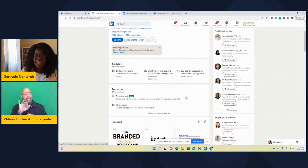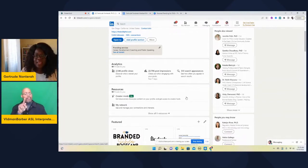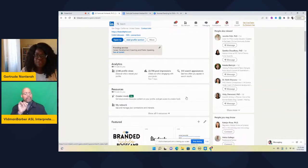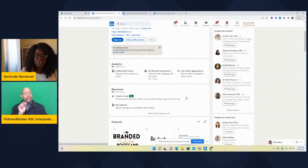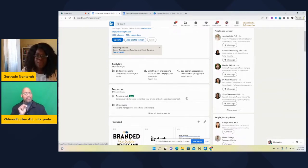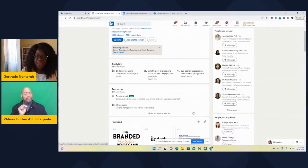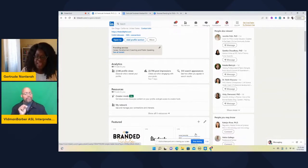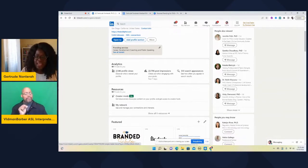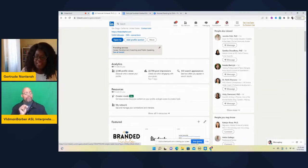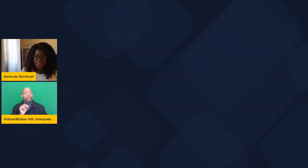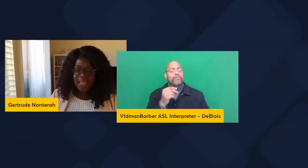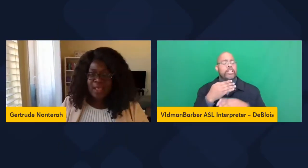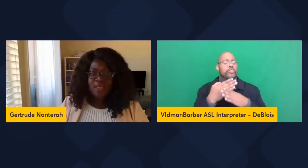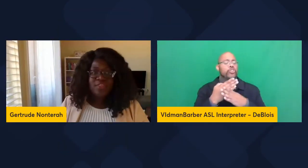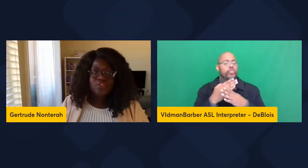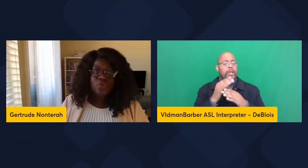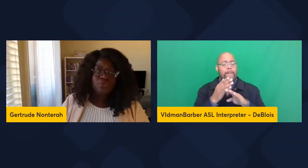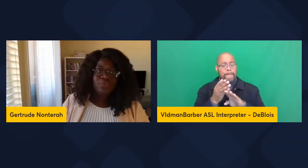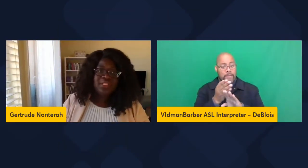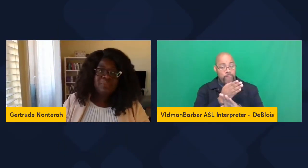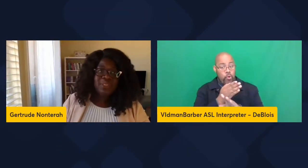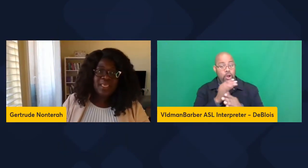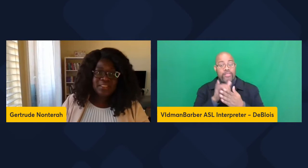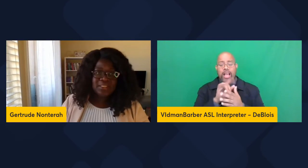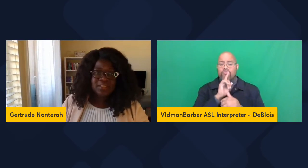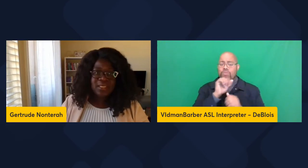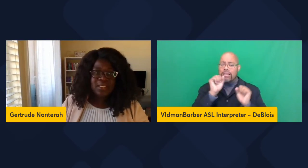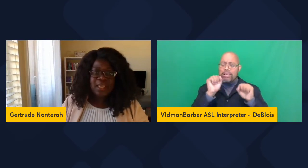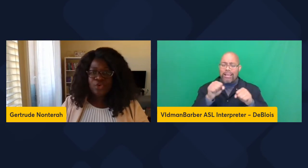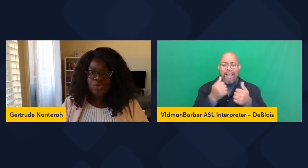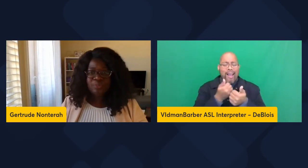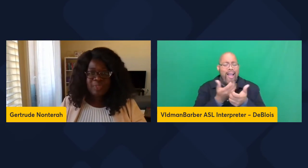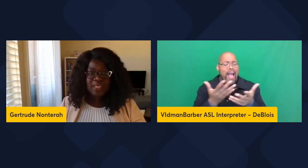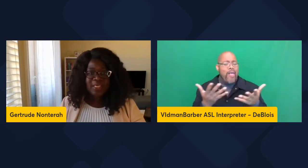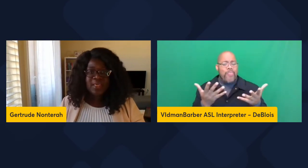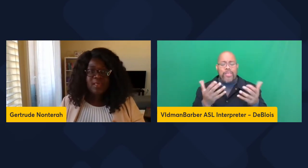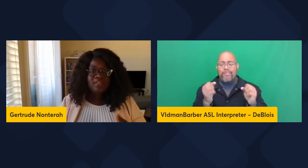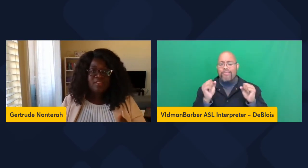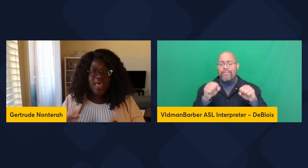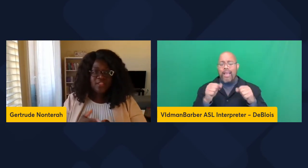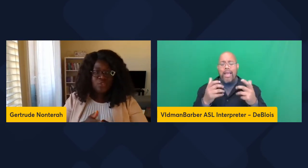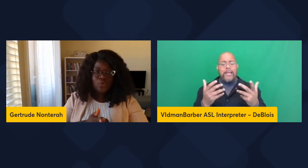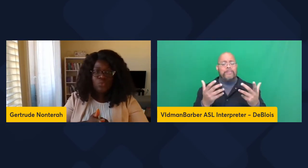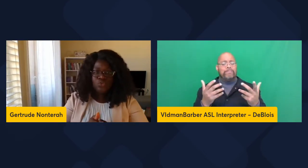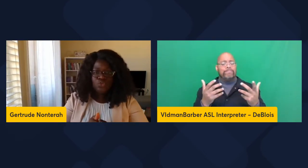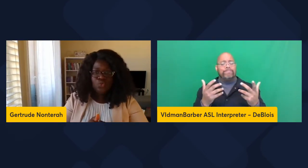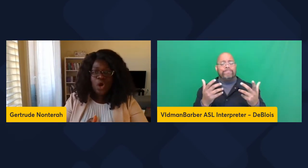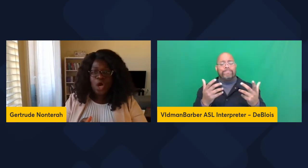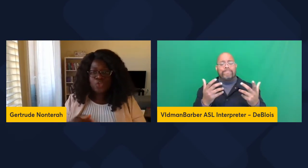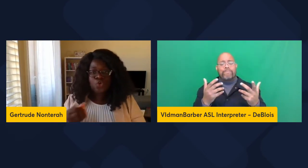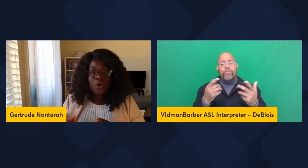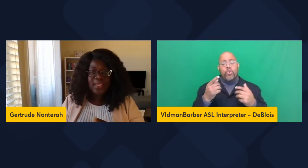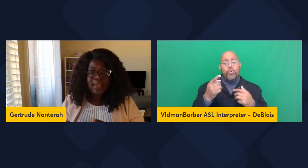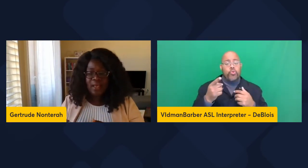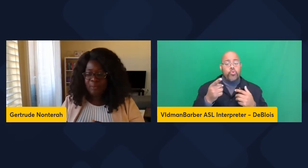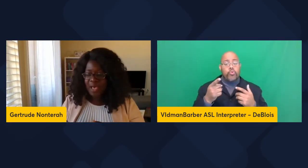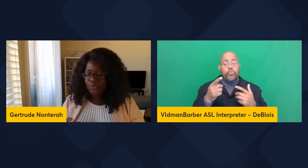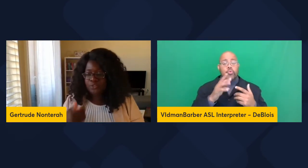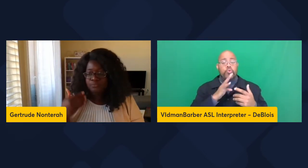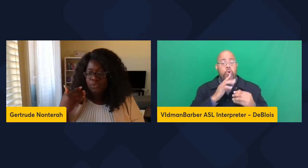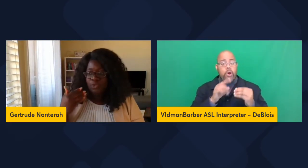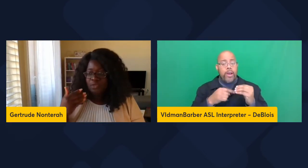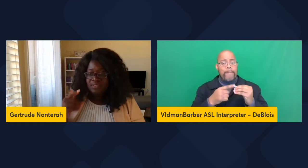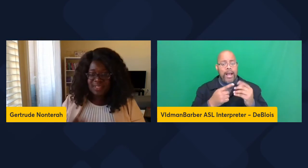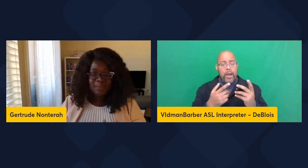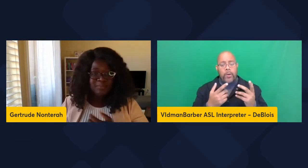And like I was sharing earlier, this could really be anything. It could be that you are talking